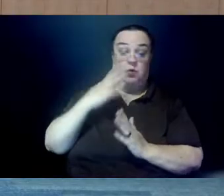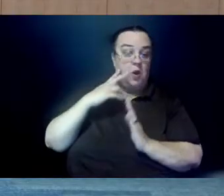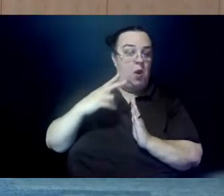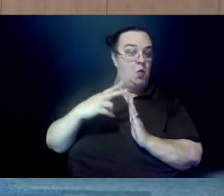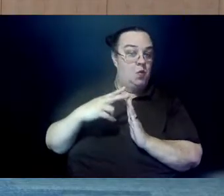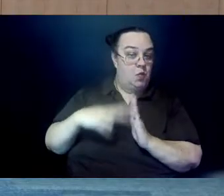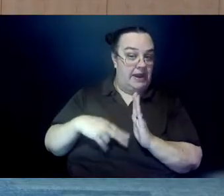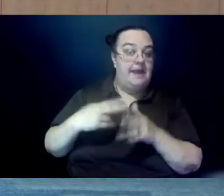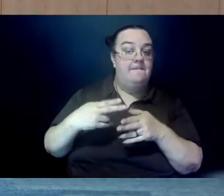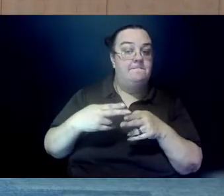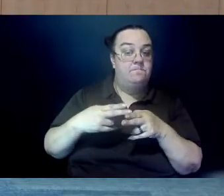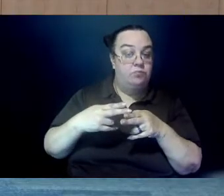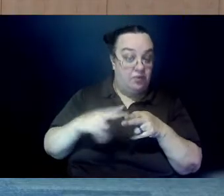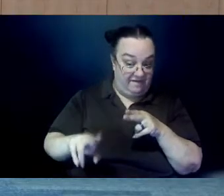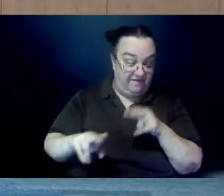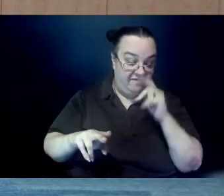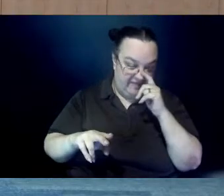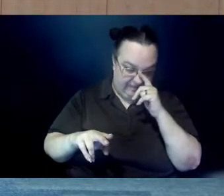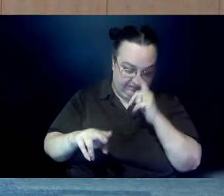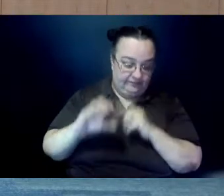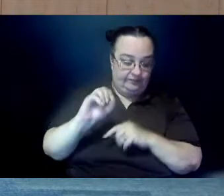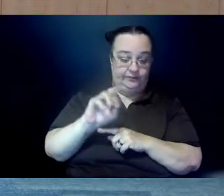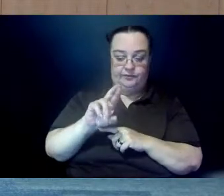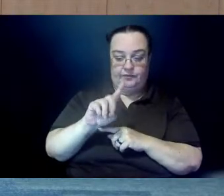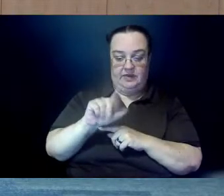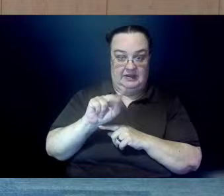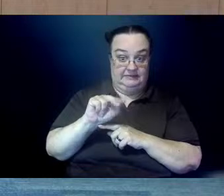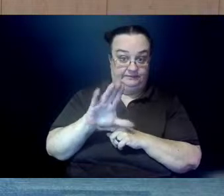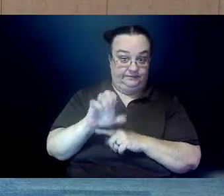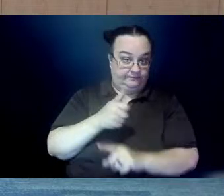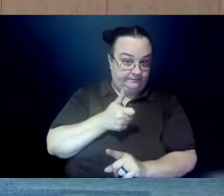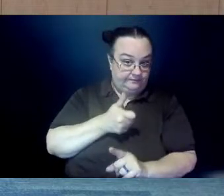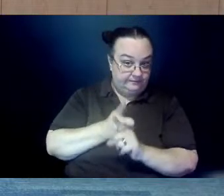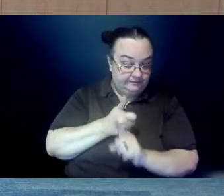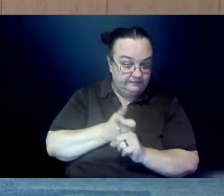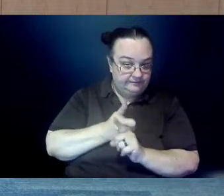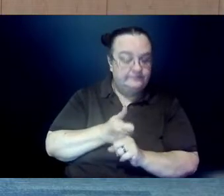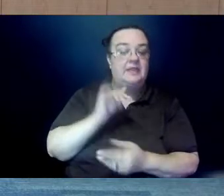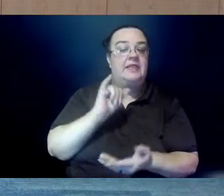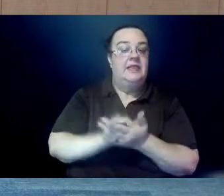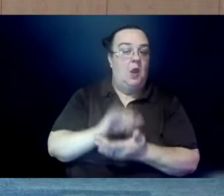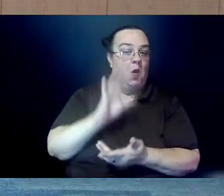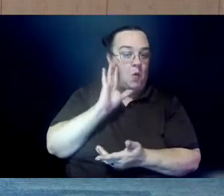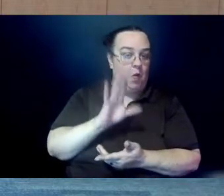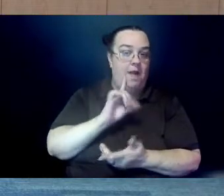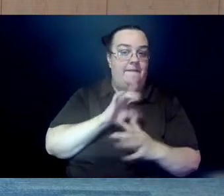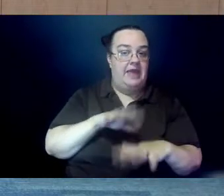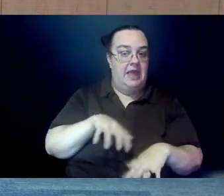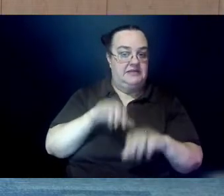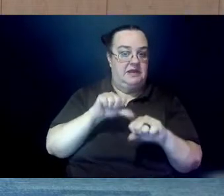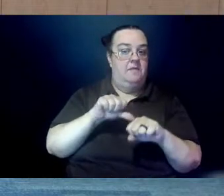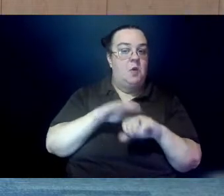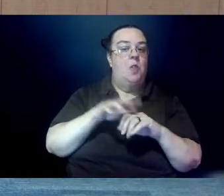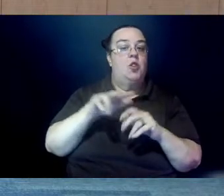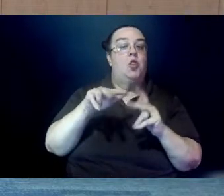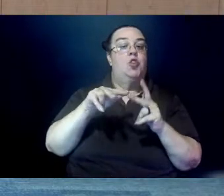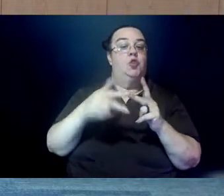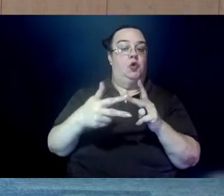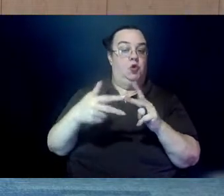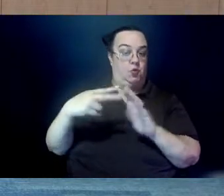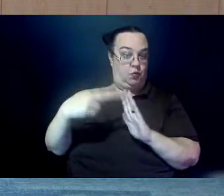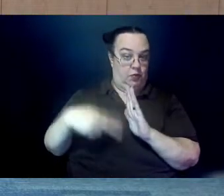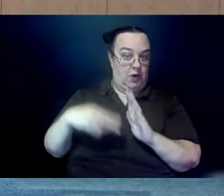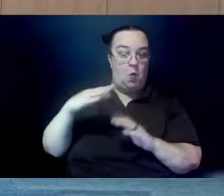briefly the ordinance itself. This will be adopted on third reader